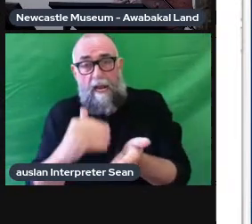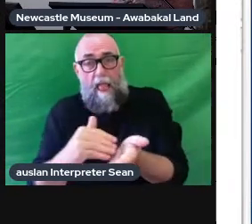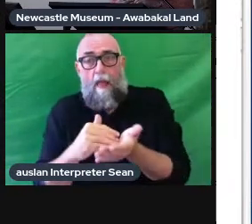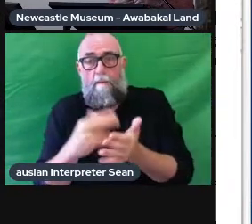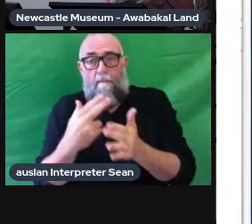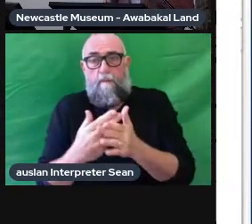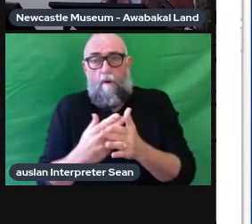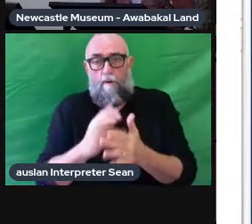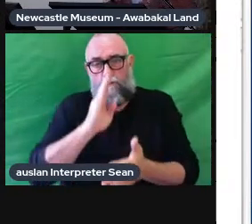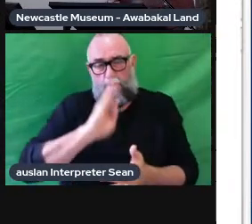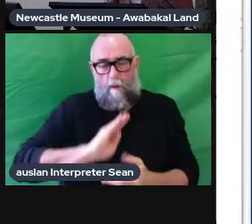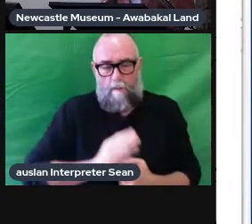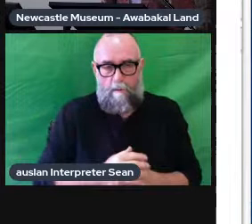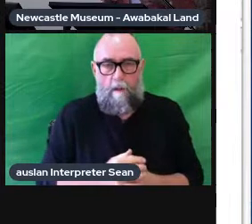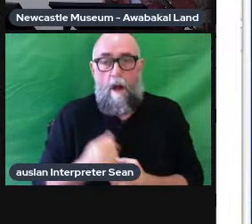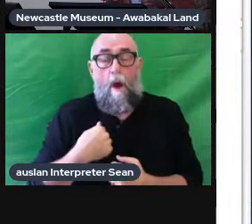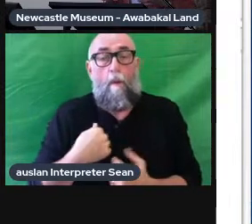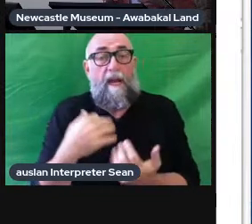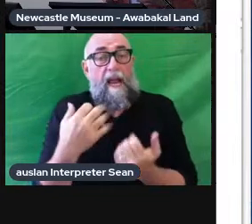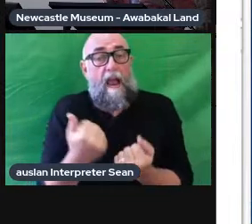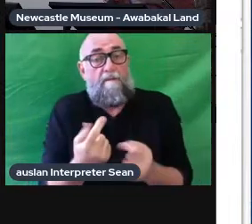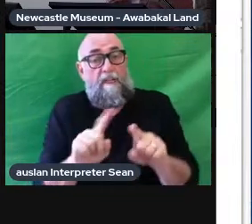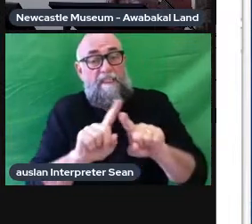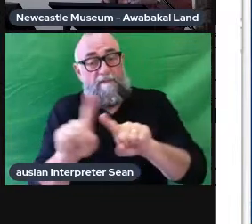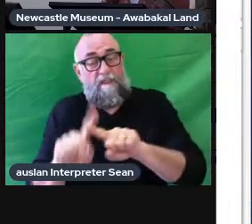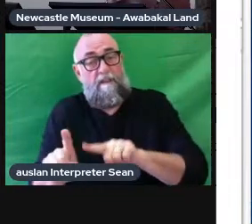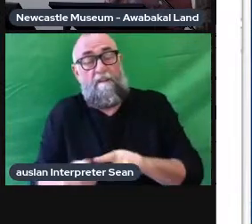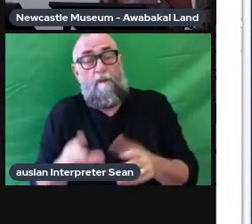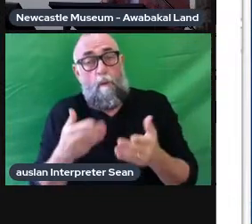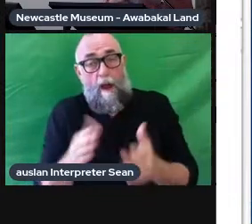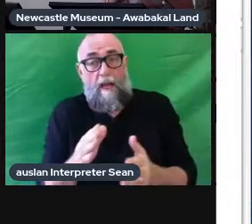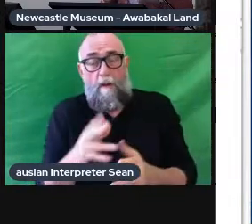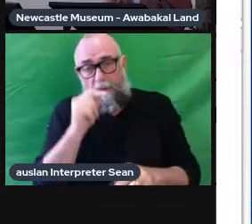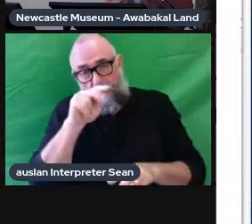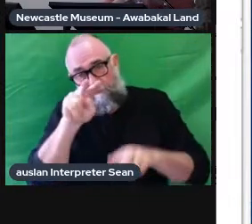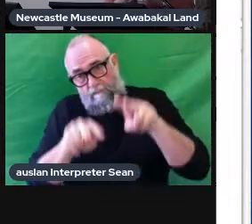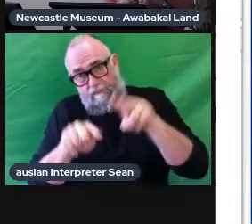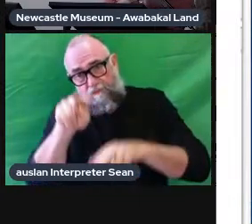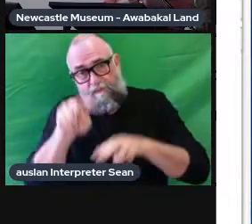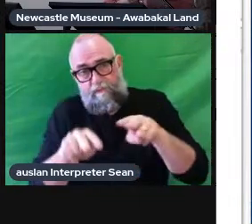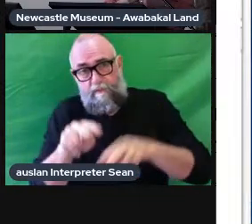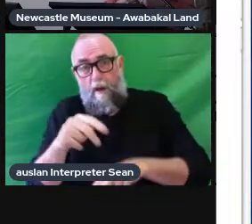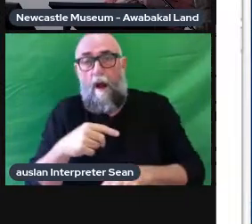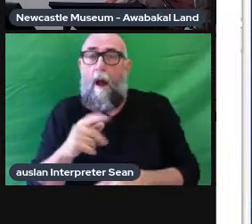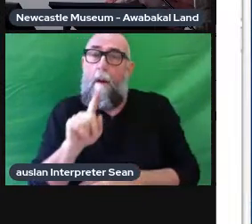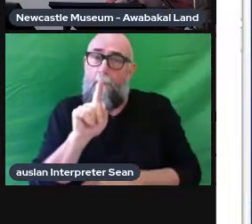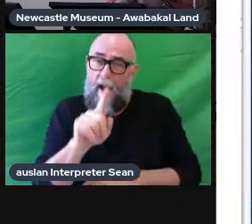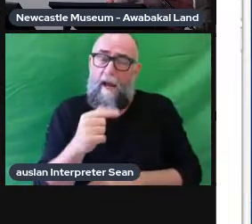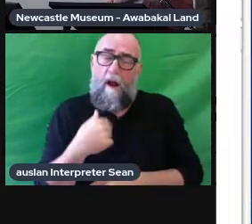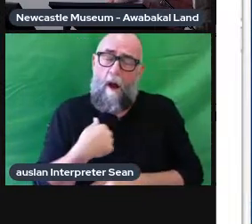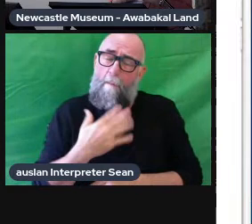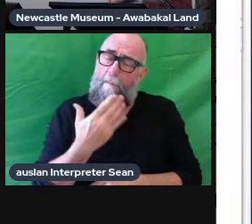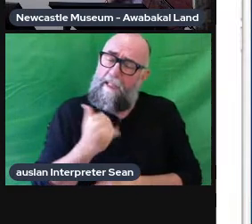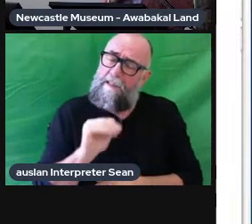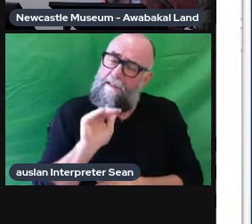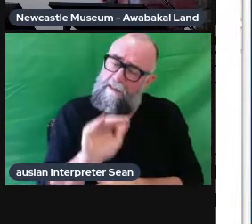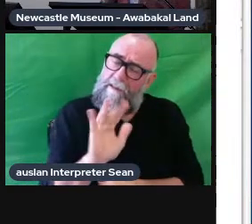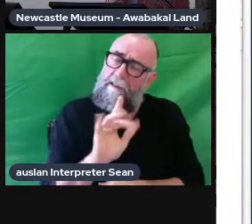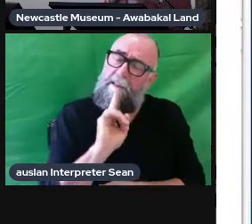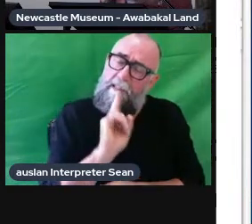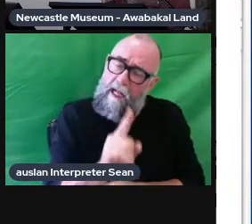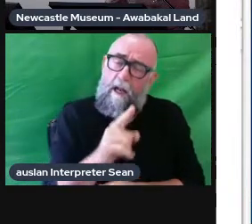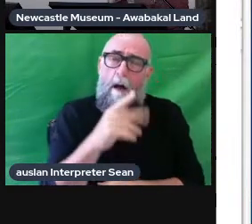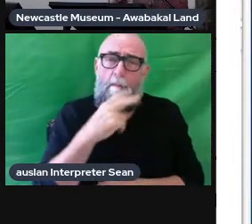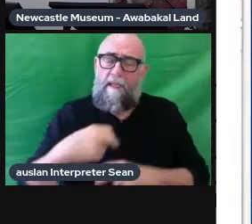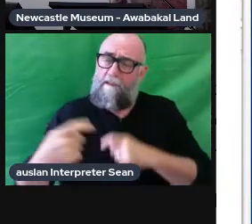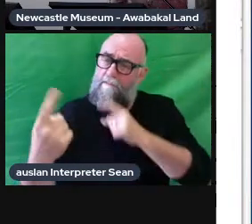resources that we can use that will help us do those assessments. I would always encourage you to have a conversation with your health professional. They'll be able to sit down with you